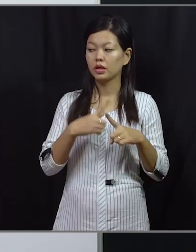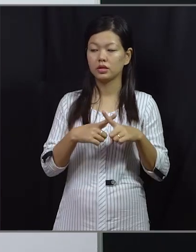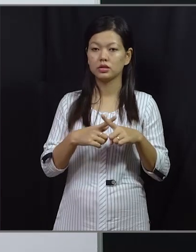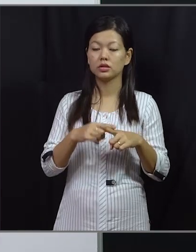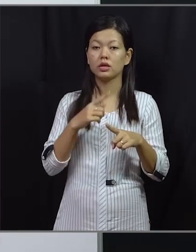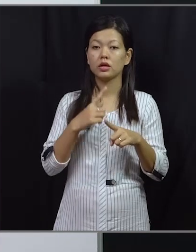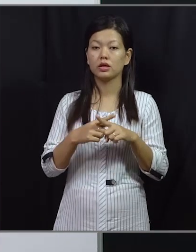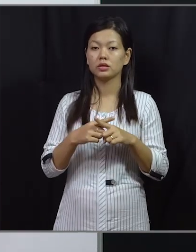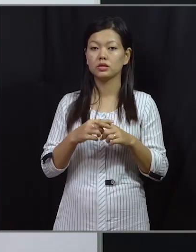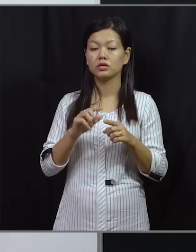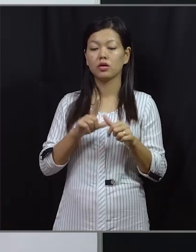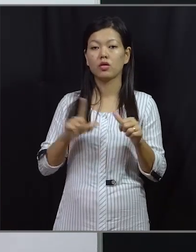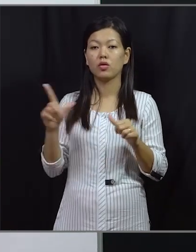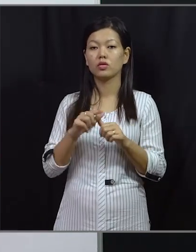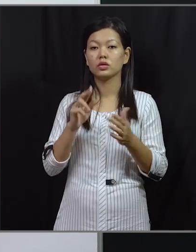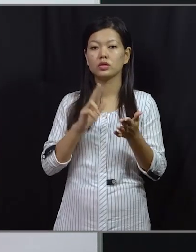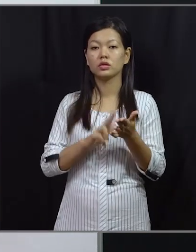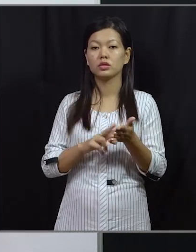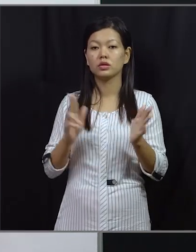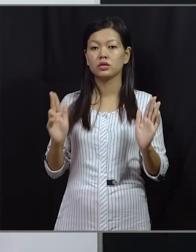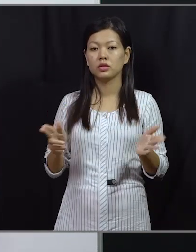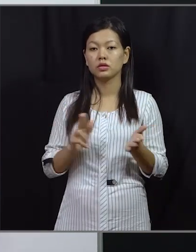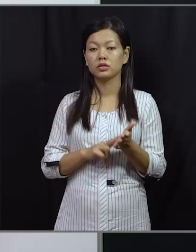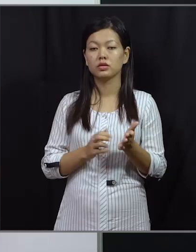odd natural number.